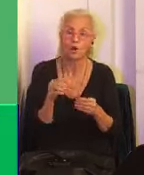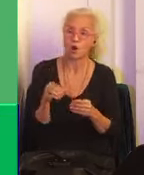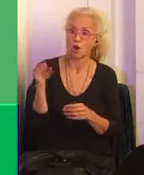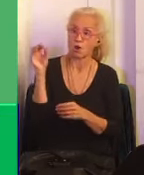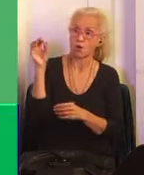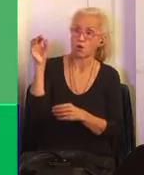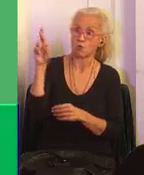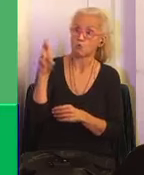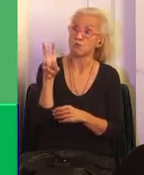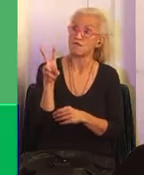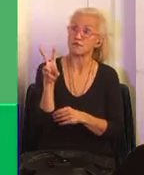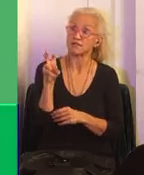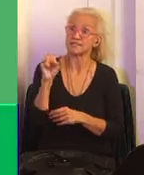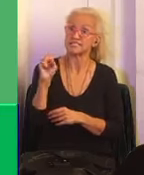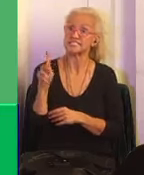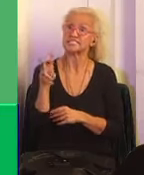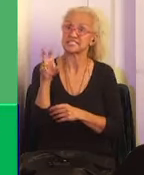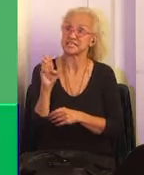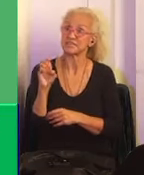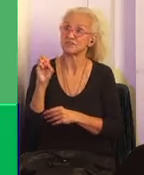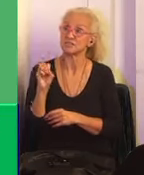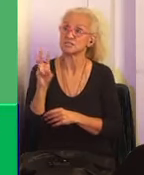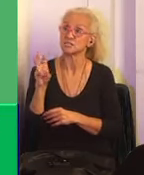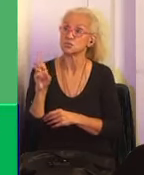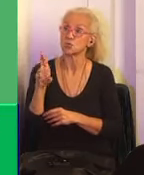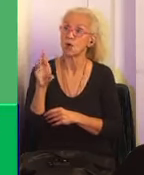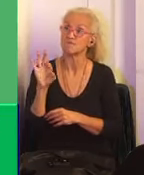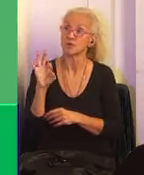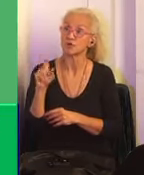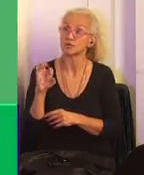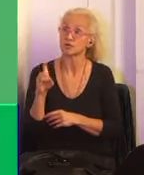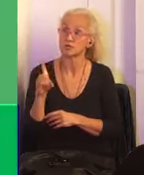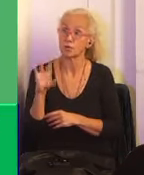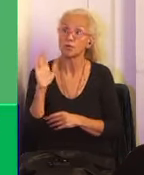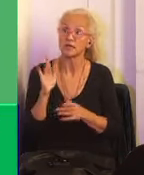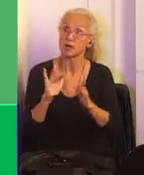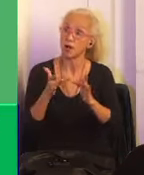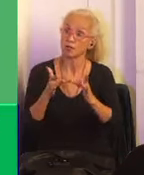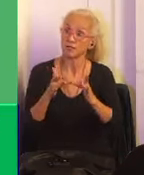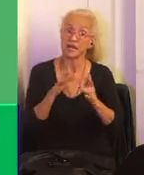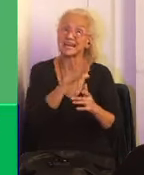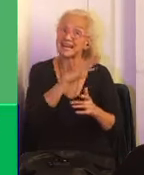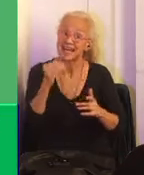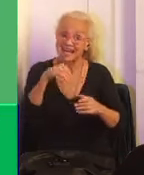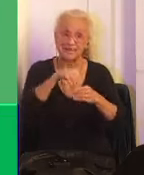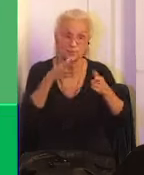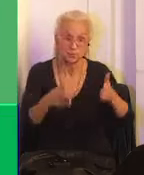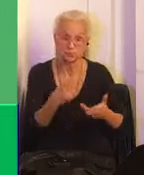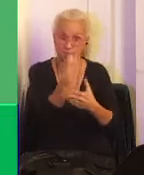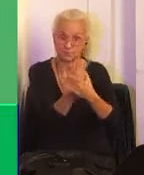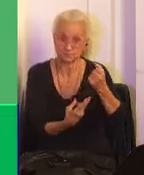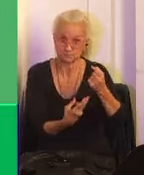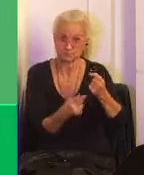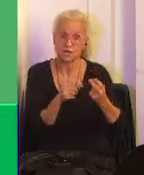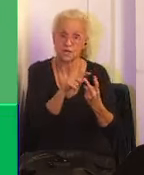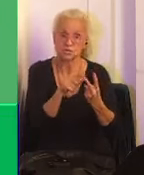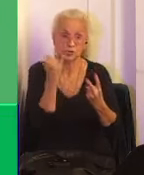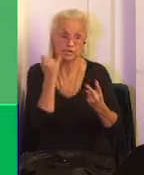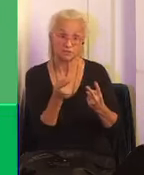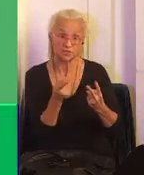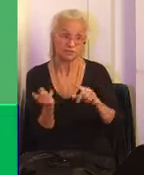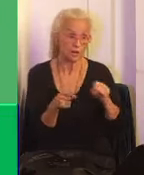Steve Swafford will be teaching that class. It will be online and in person. So if